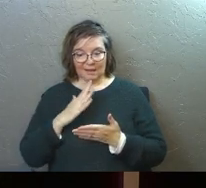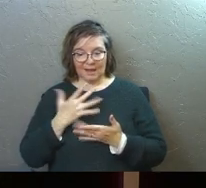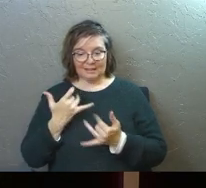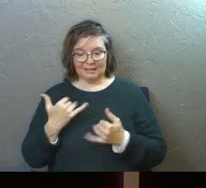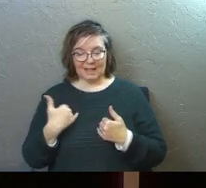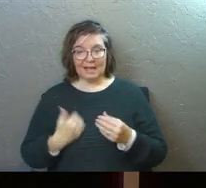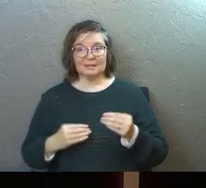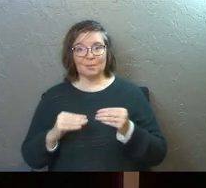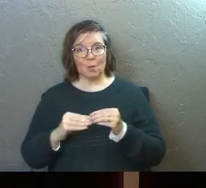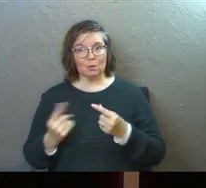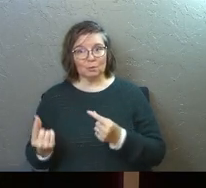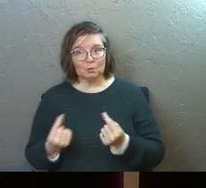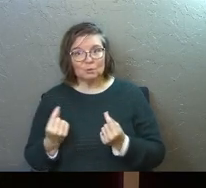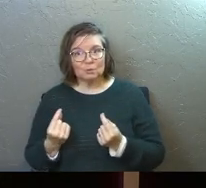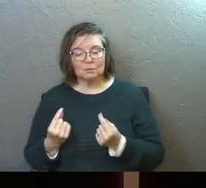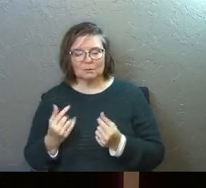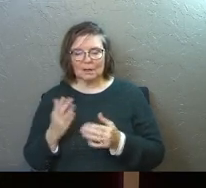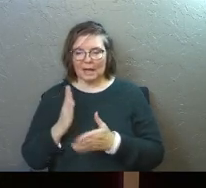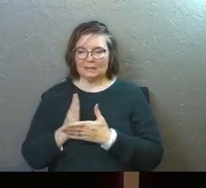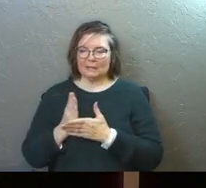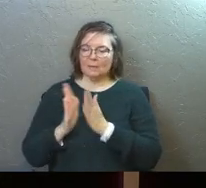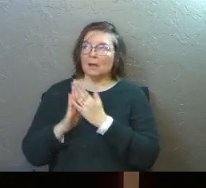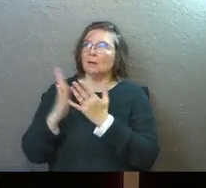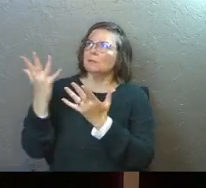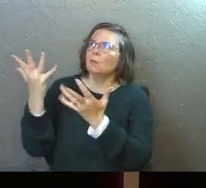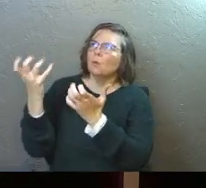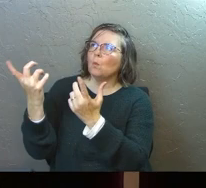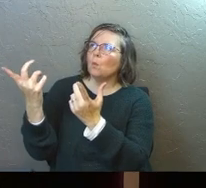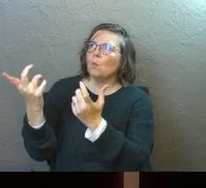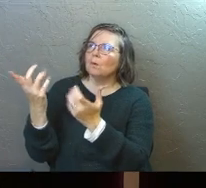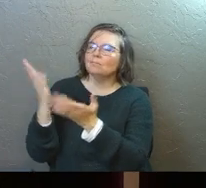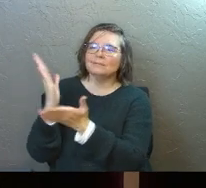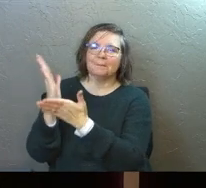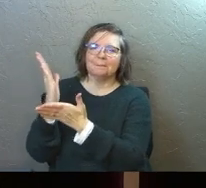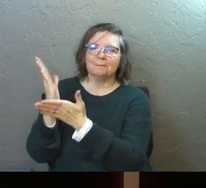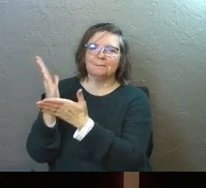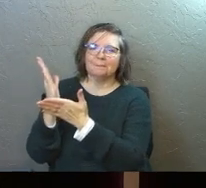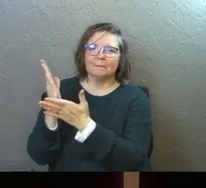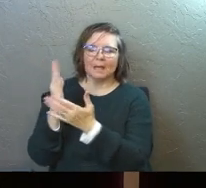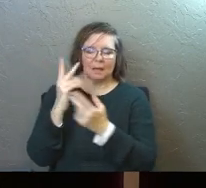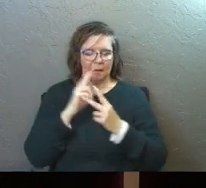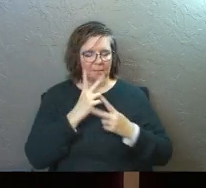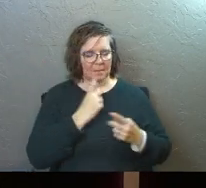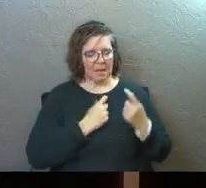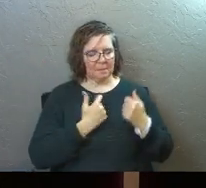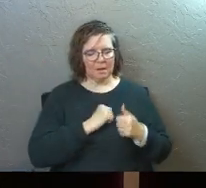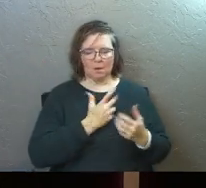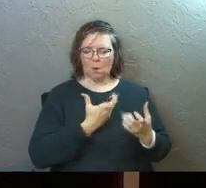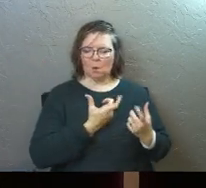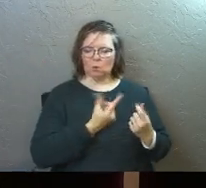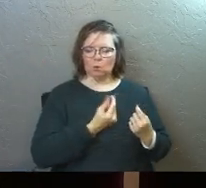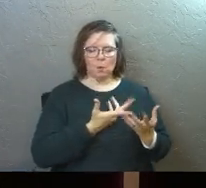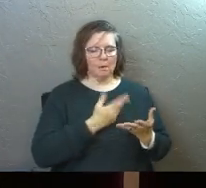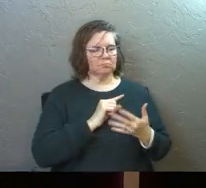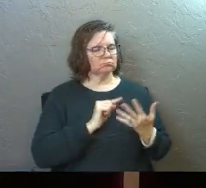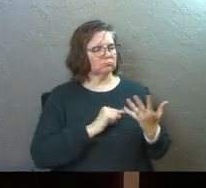me. I stop asking God, what do you have for me? And I start asking myself, what do I want to do?